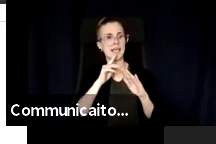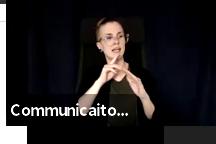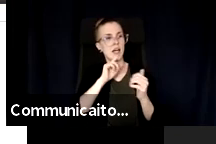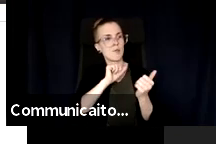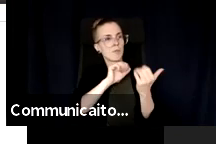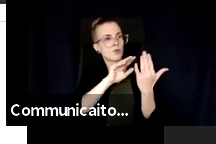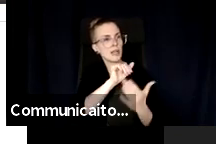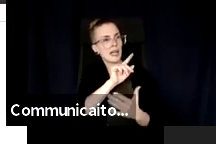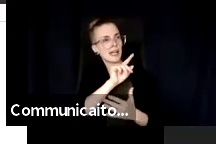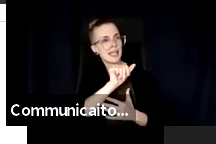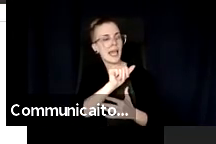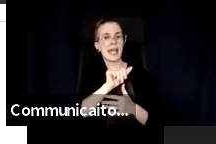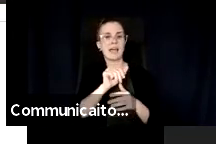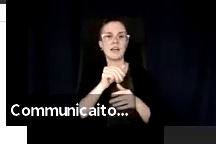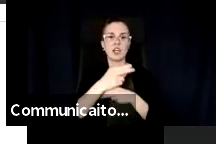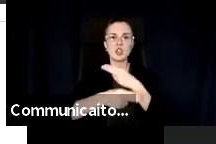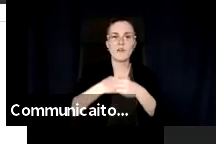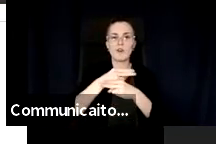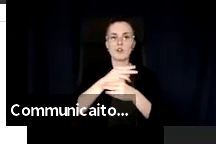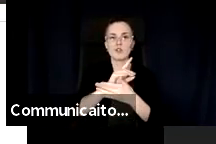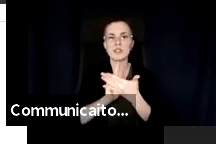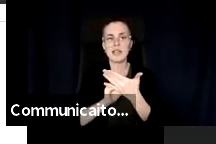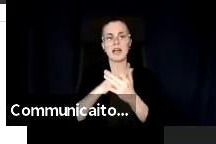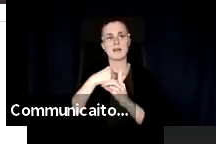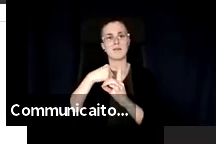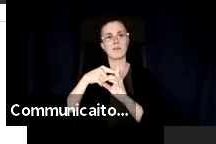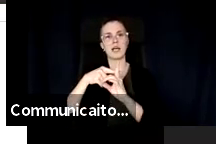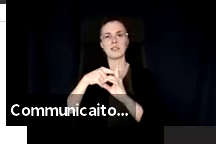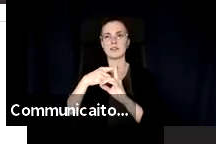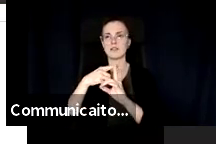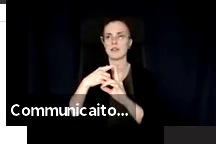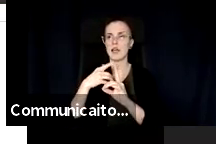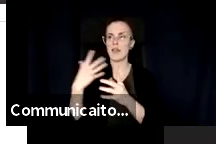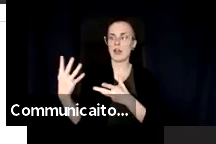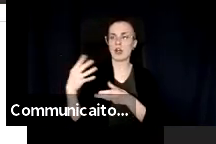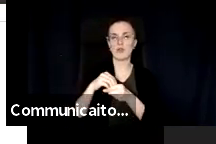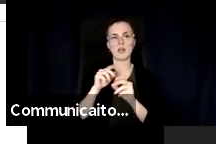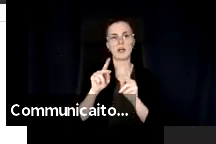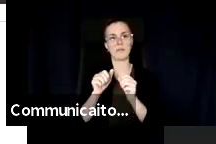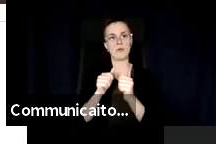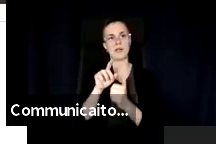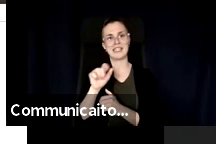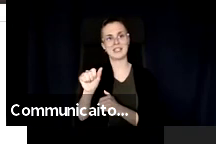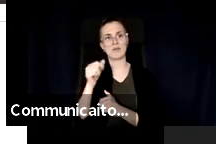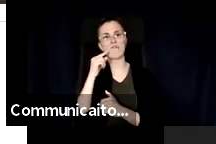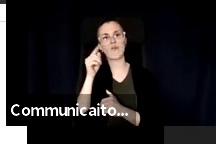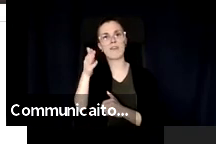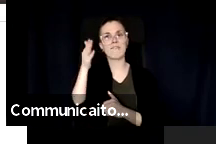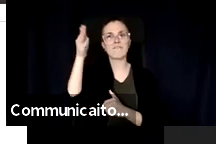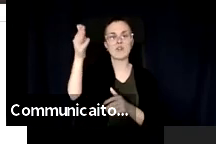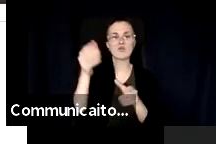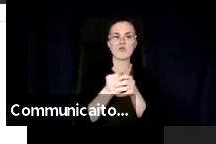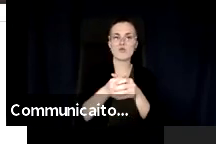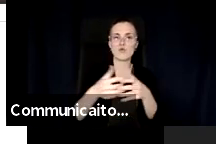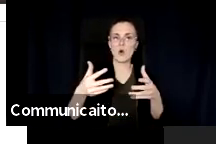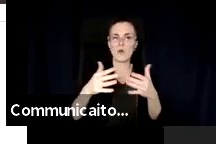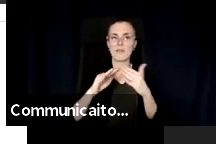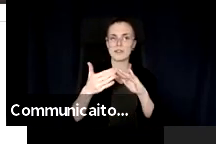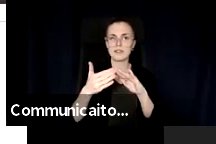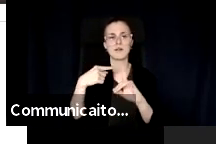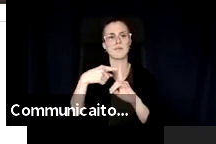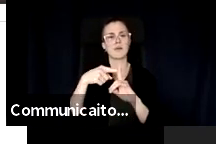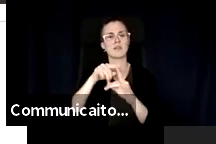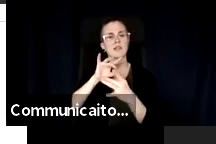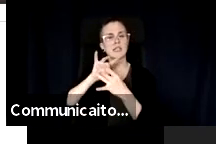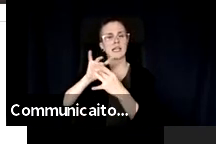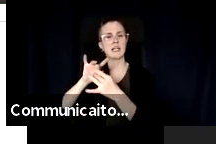design, and the input of people with disabilities in planning the city's growth. and access to the connections to the other surrounding cities.